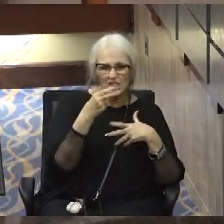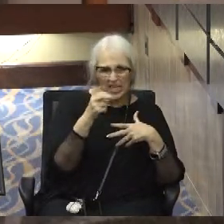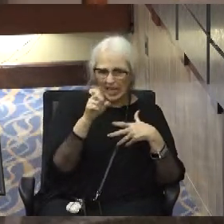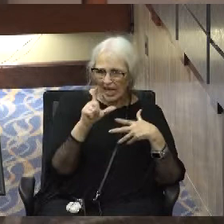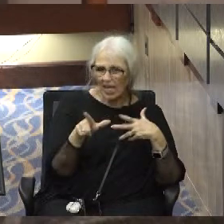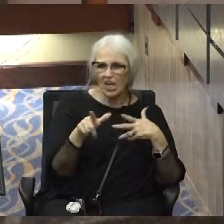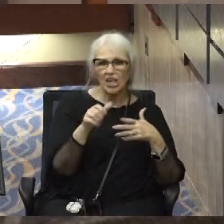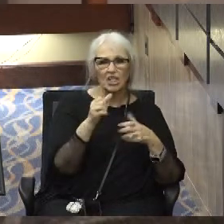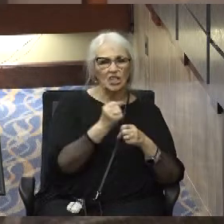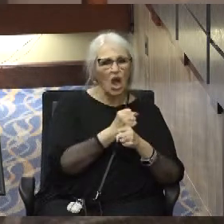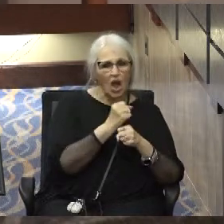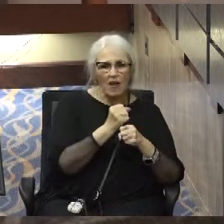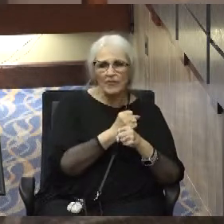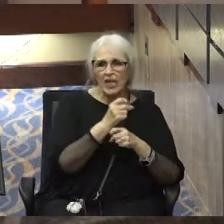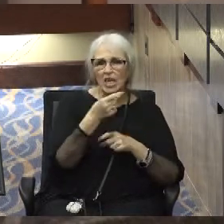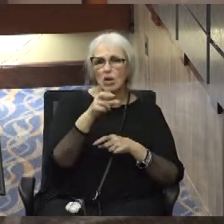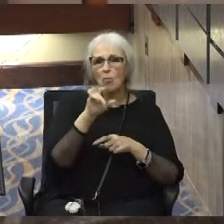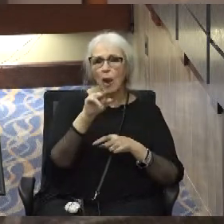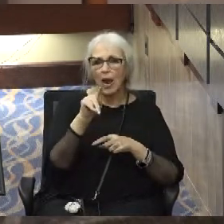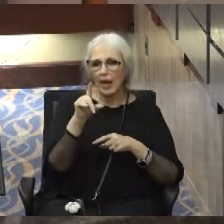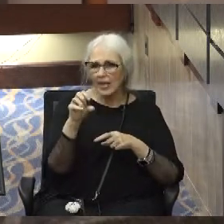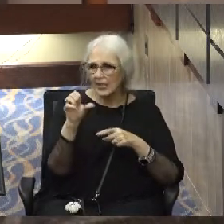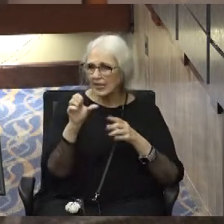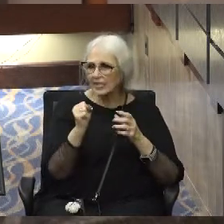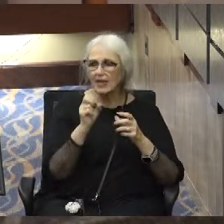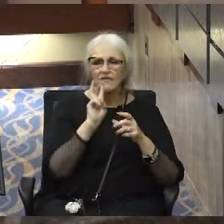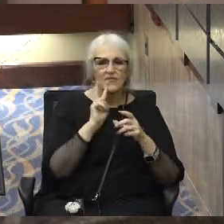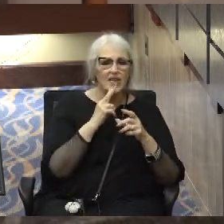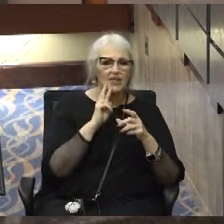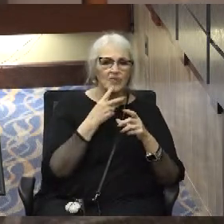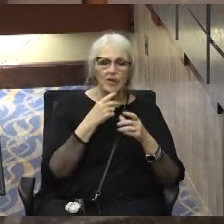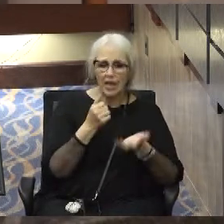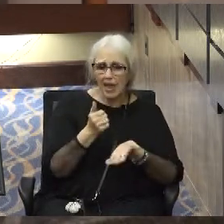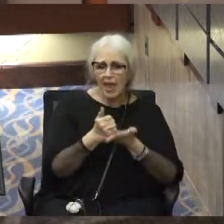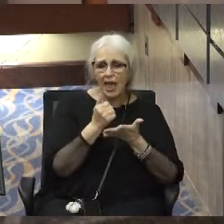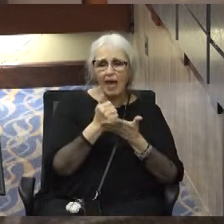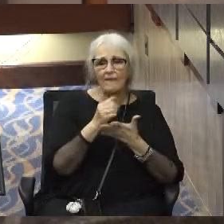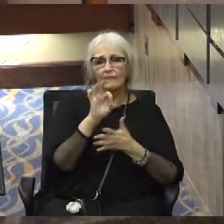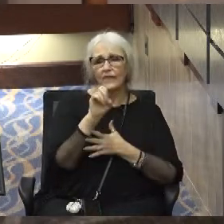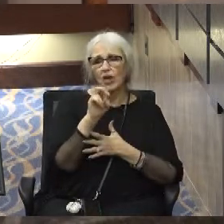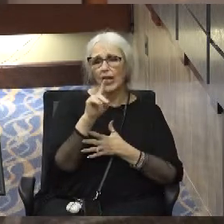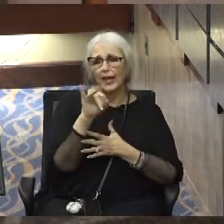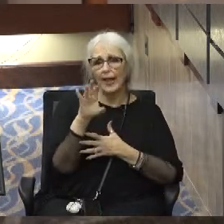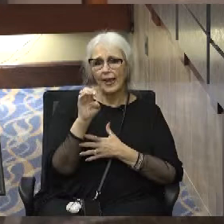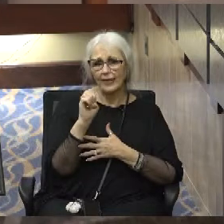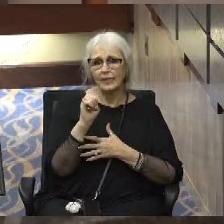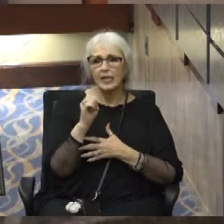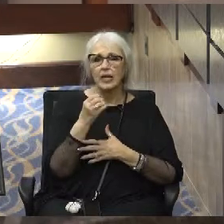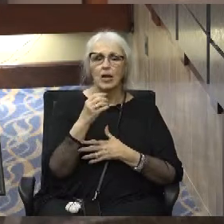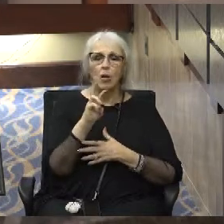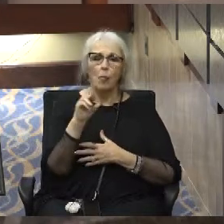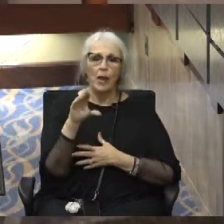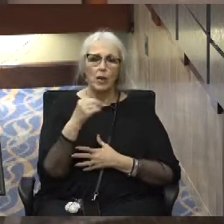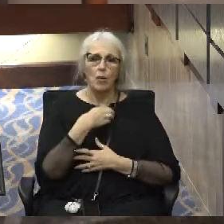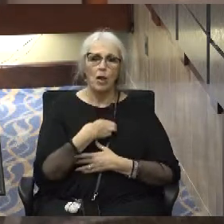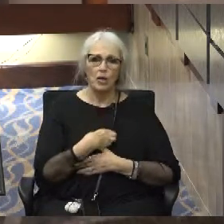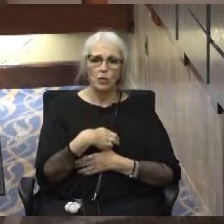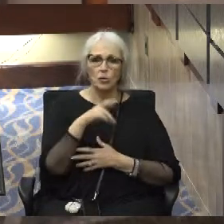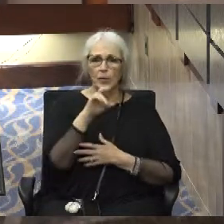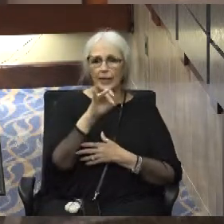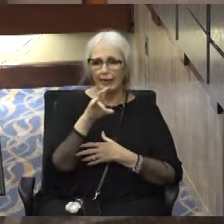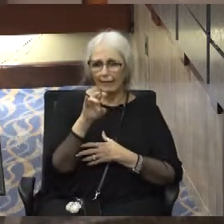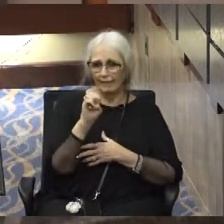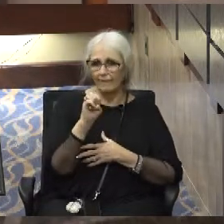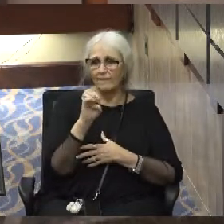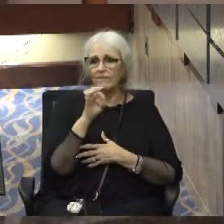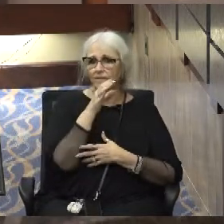into that, and then that gets used to help fertilize the Waco Hunger Relief Farm out on the outskirts of town, as